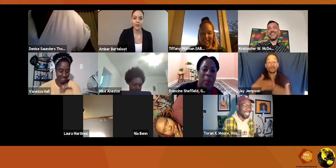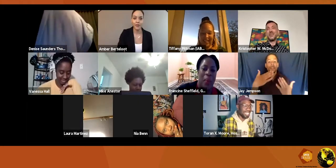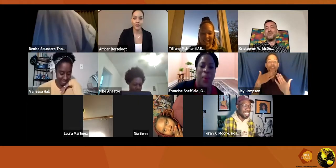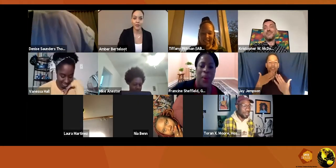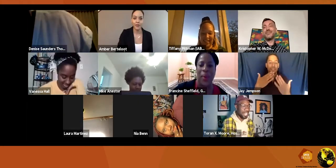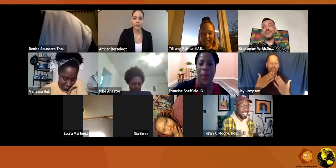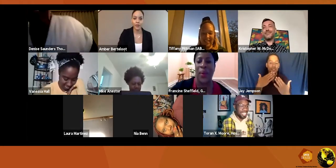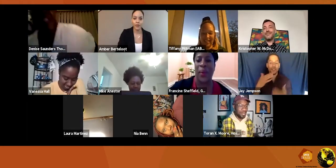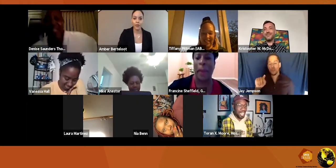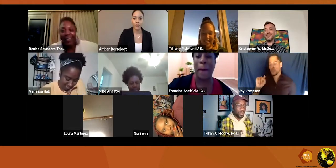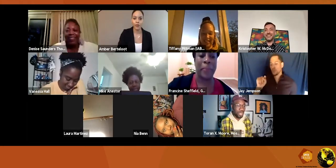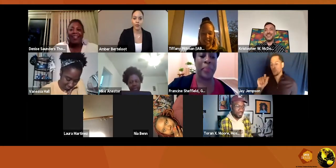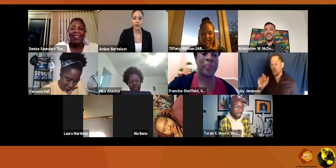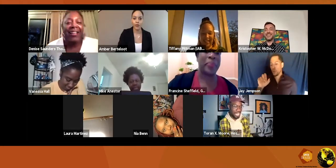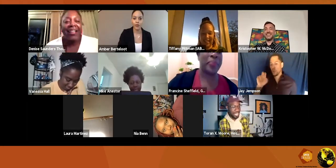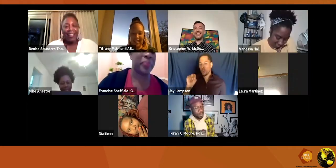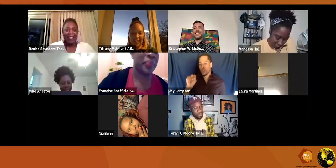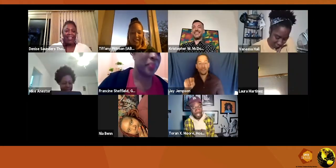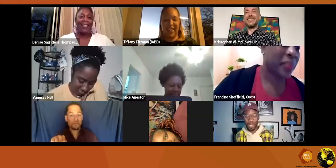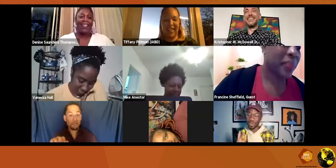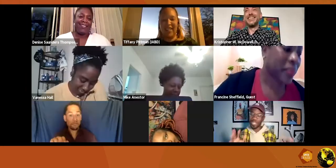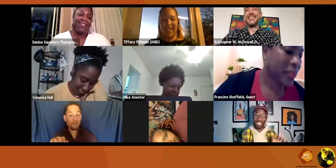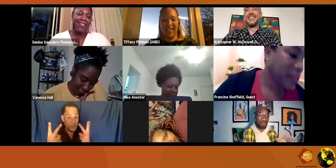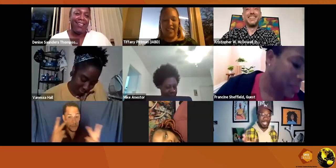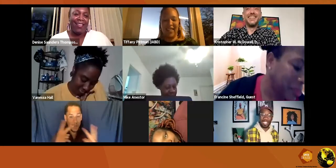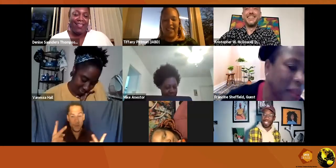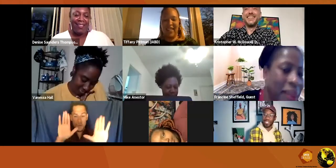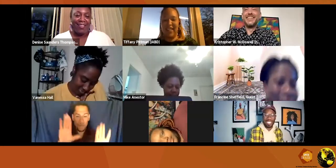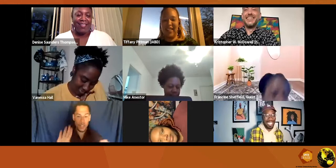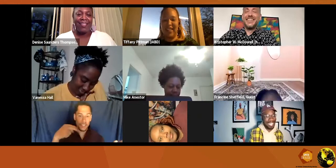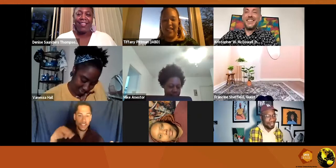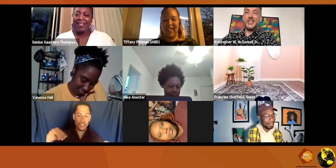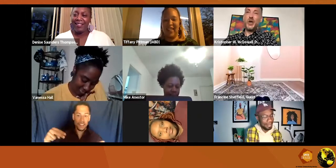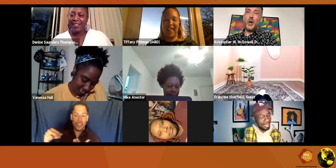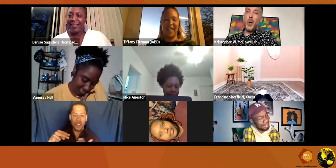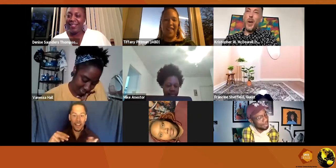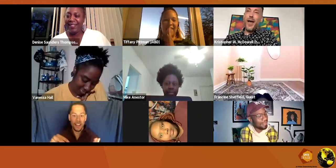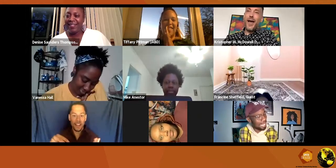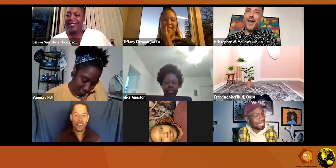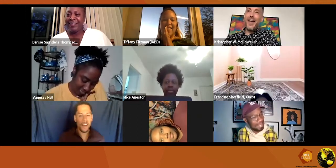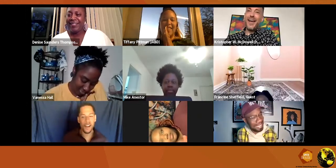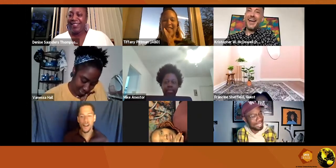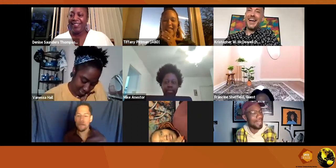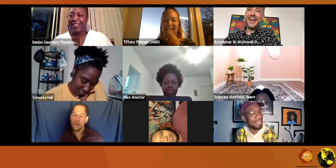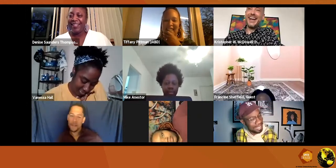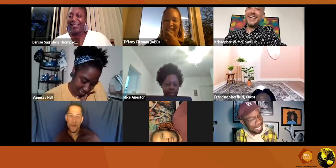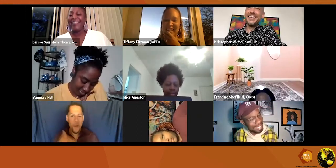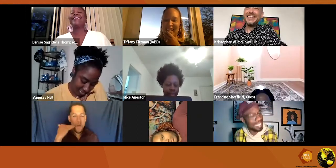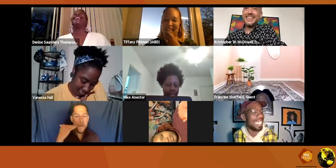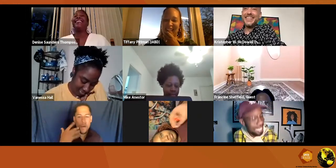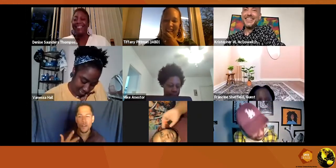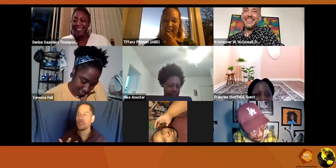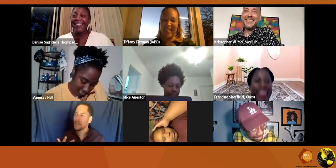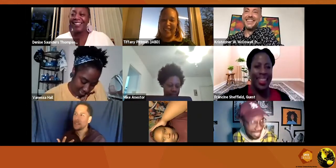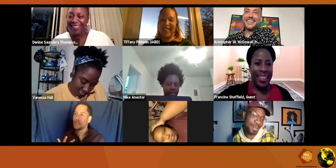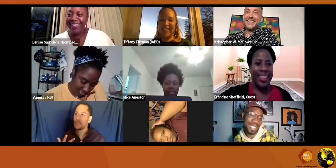Thank y'all. I saw some of y'all's wonderful dance moves. And of course we talked about disclosure. So I was like, you know, let me find a little disclosure